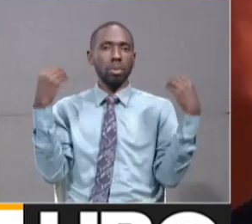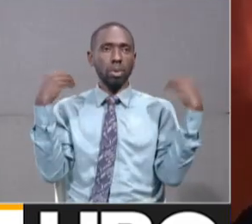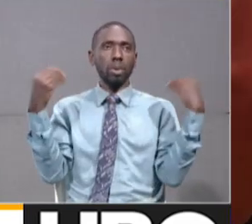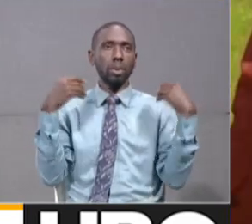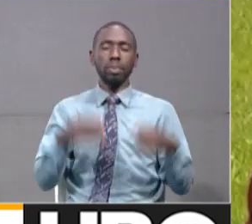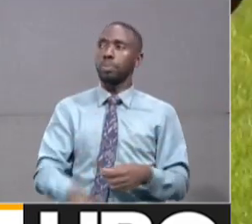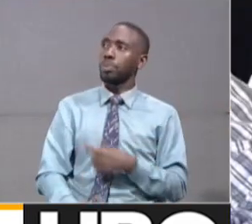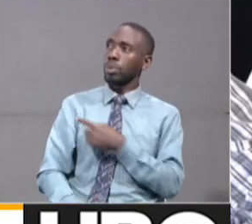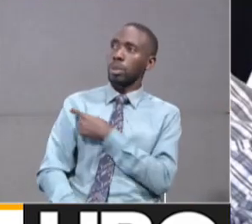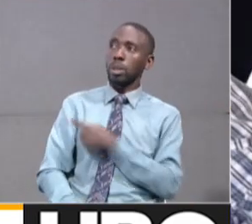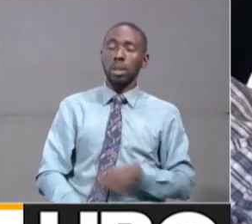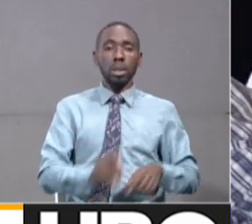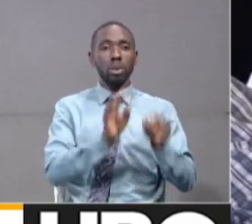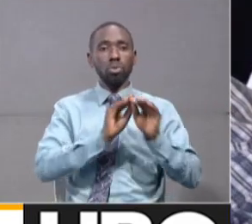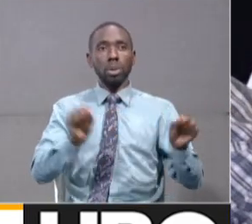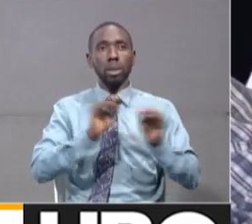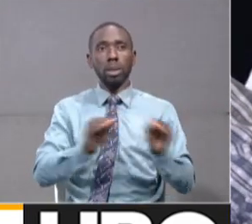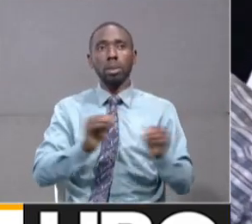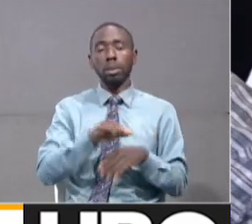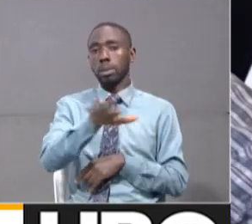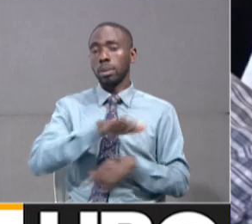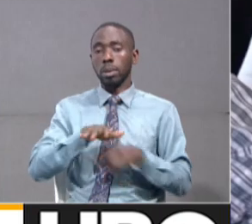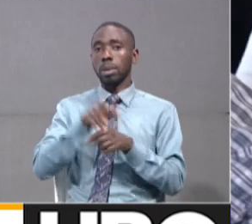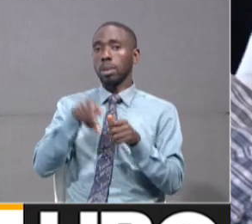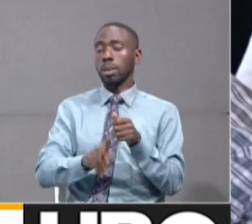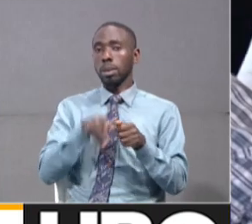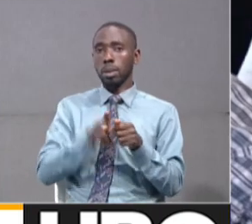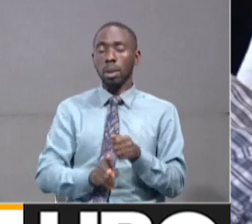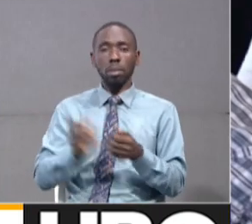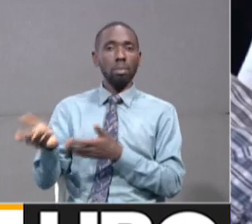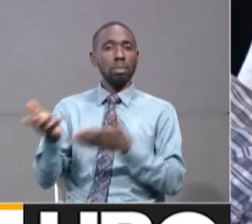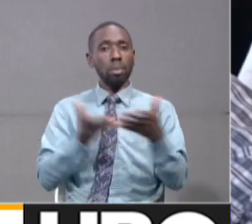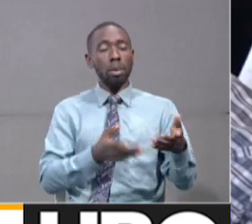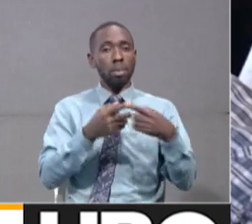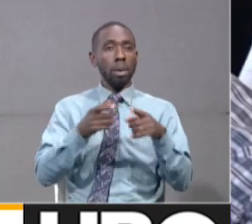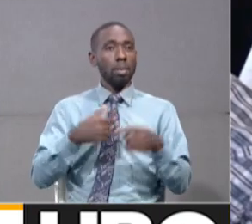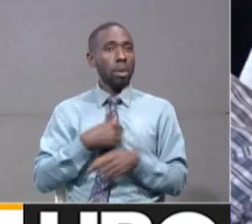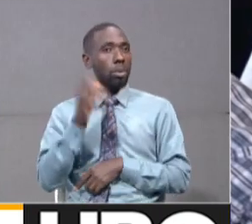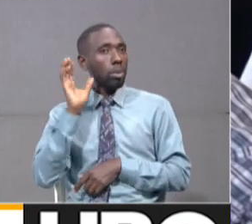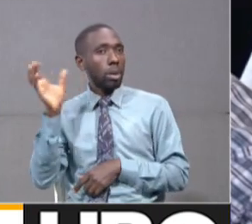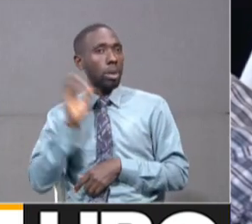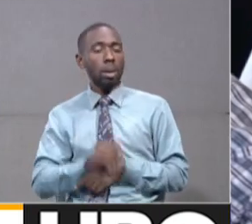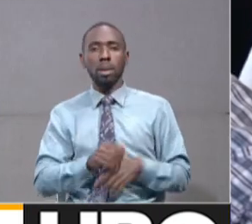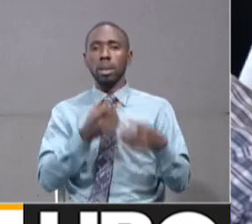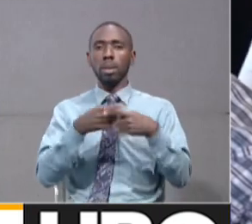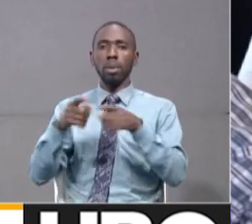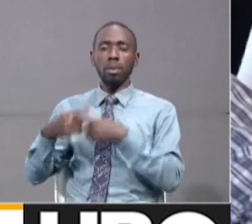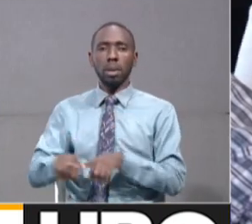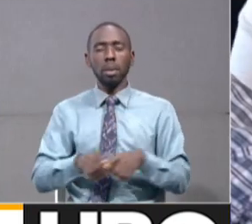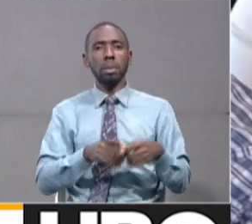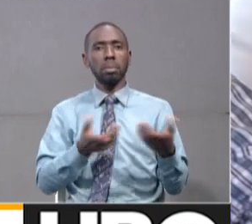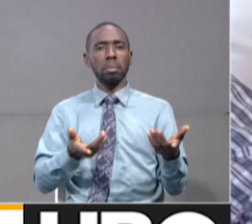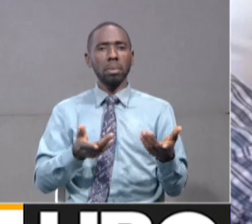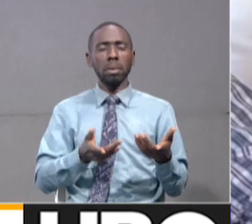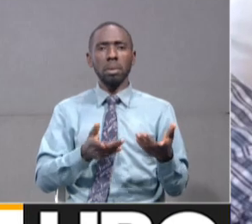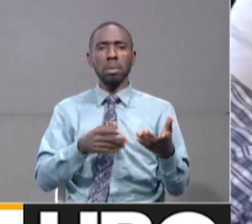like we're saying, training pitch, the engineer was presenting training pitch. I could hear the discipline he's mentioning is only the